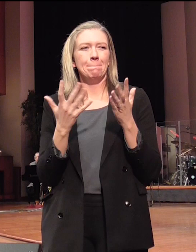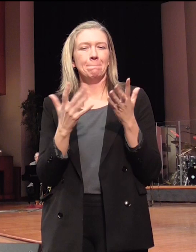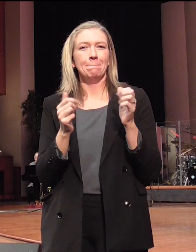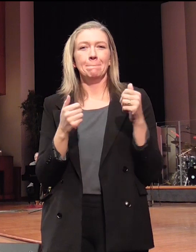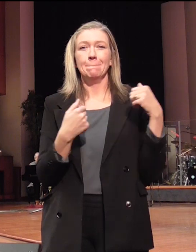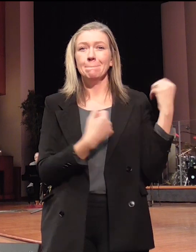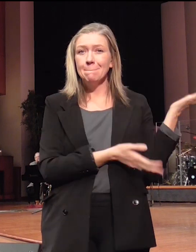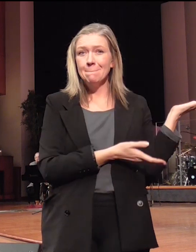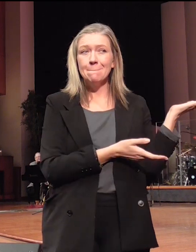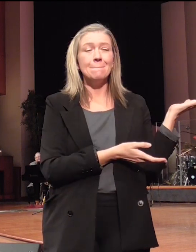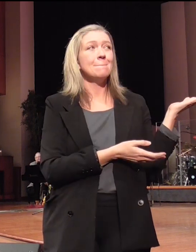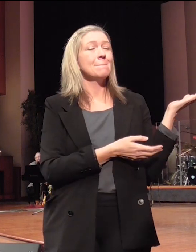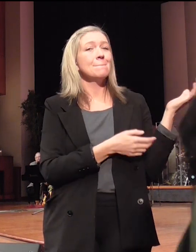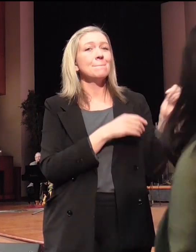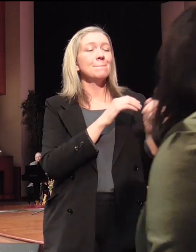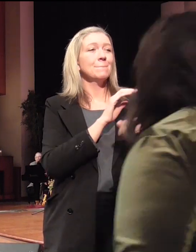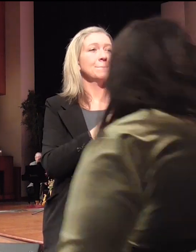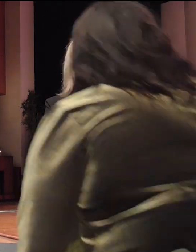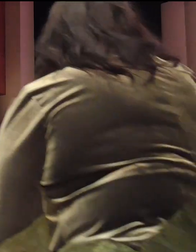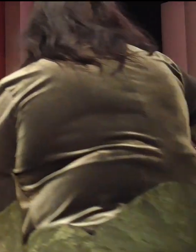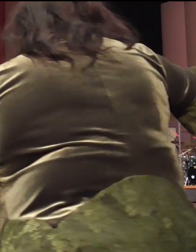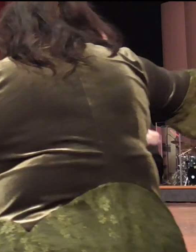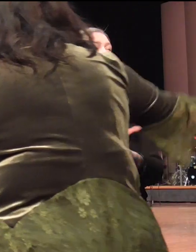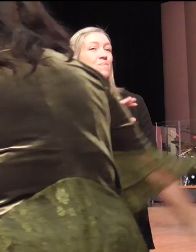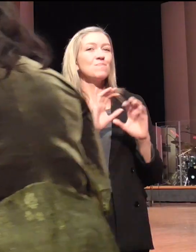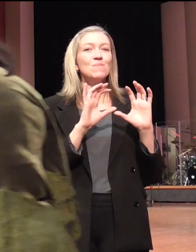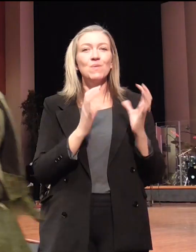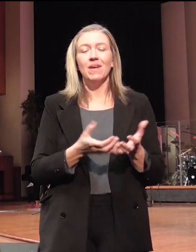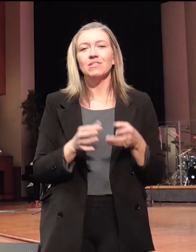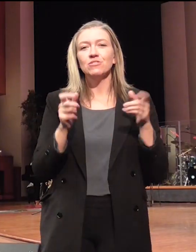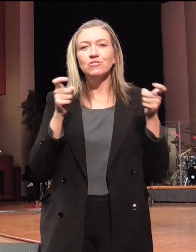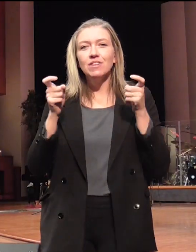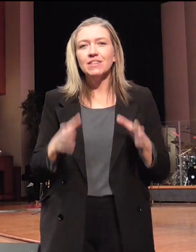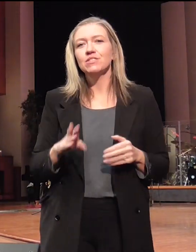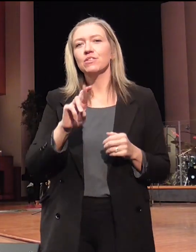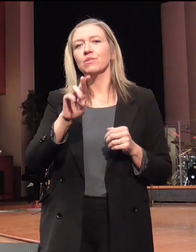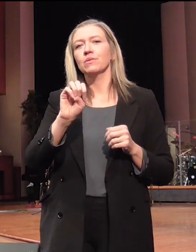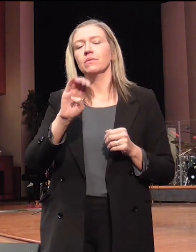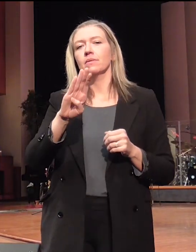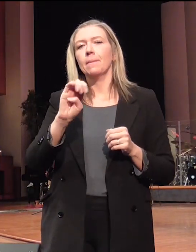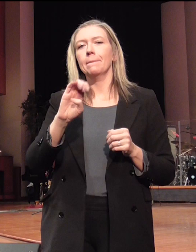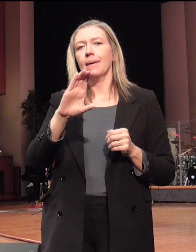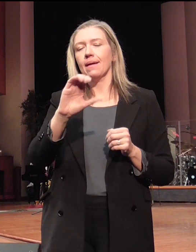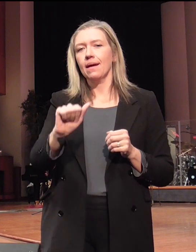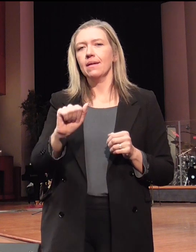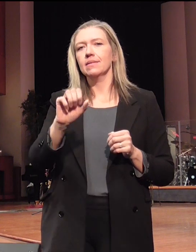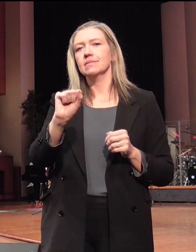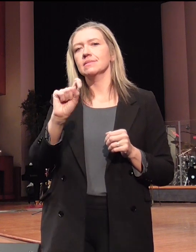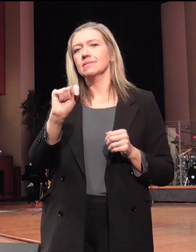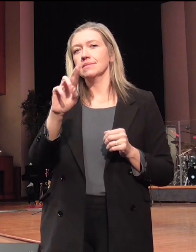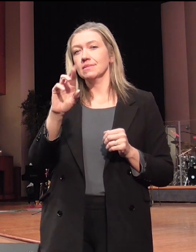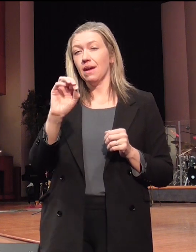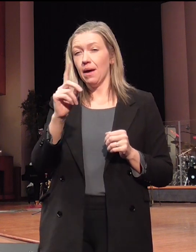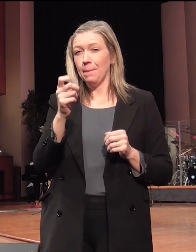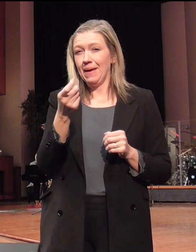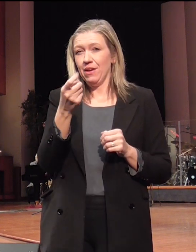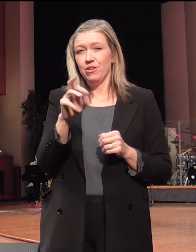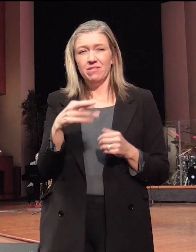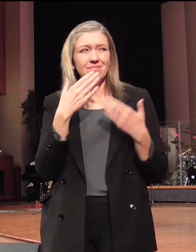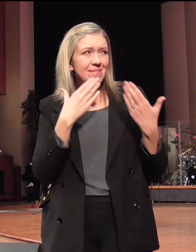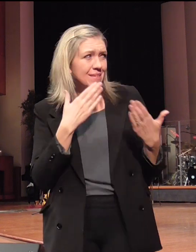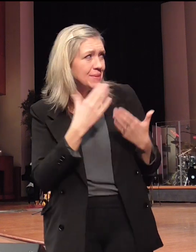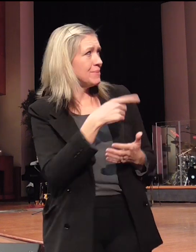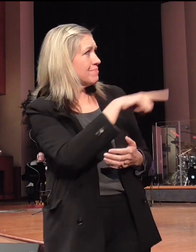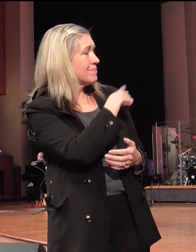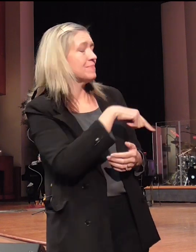Oh, the Mile High Choir, directed by Rebecca Stoudemire. Thank you, Rebecca. Wonderful. Yes. And our